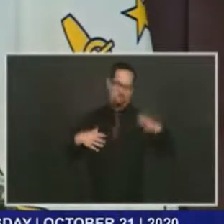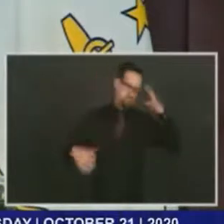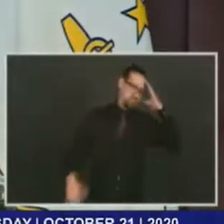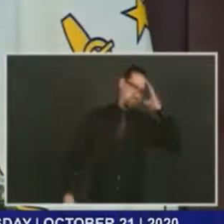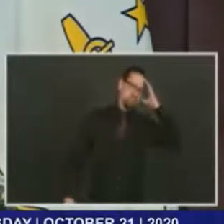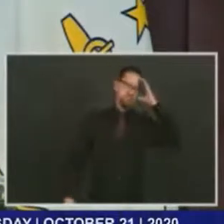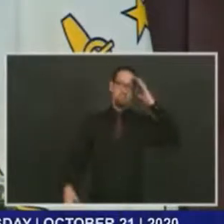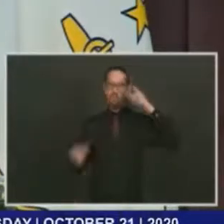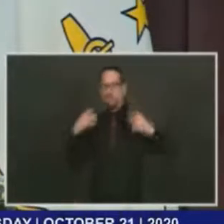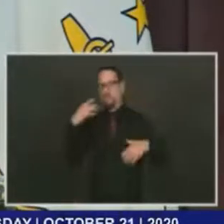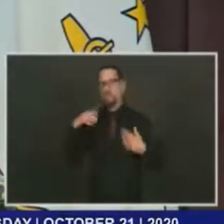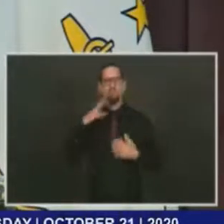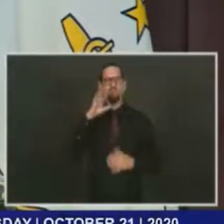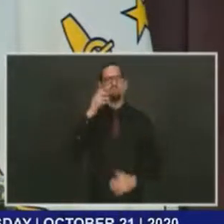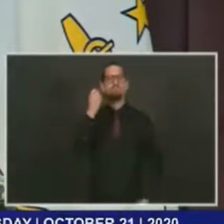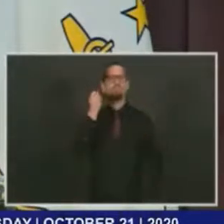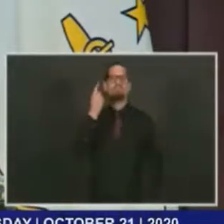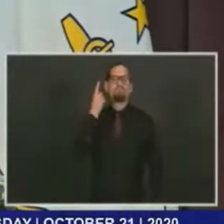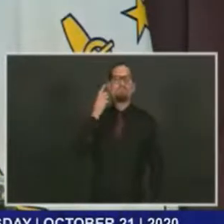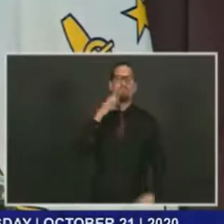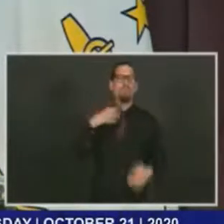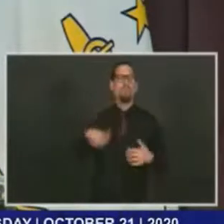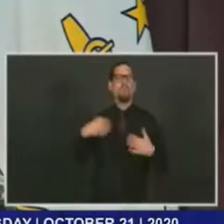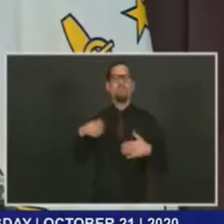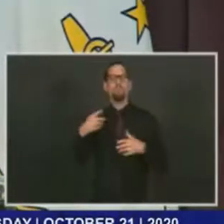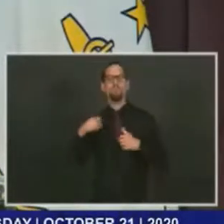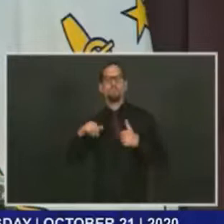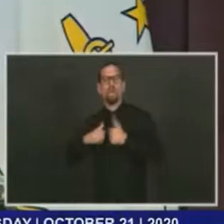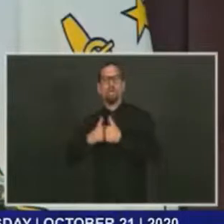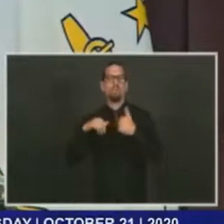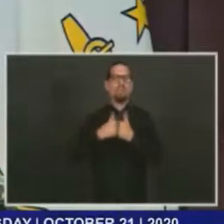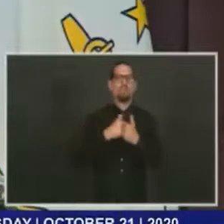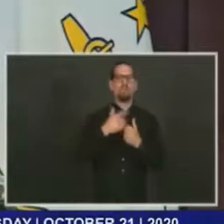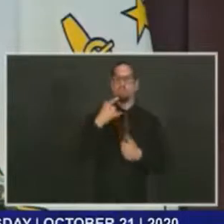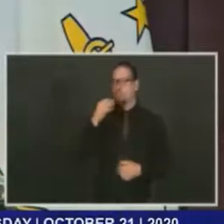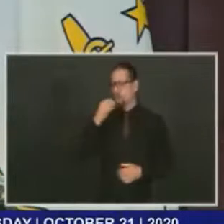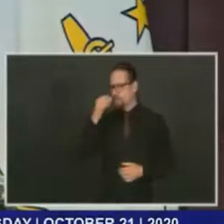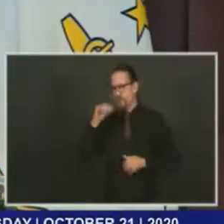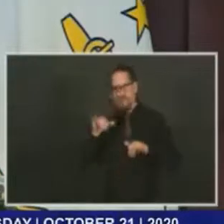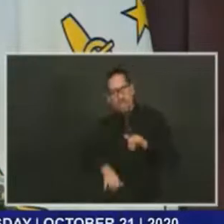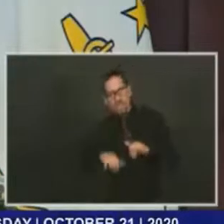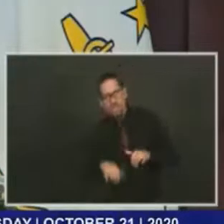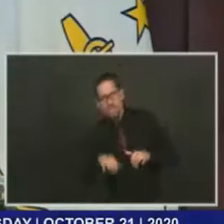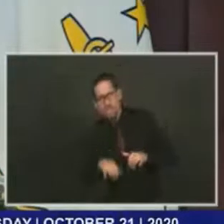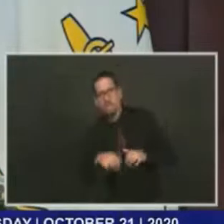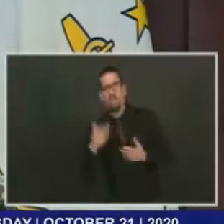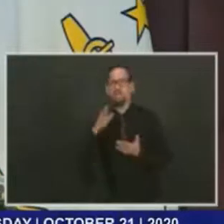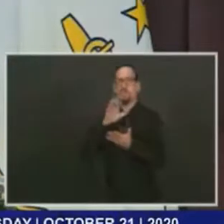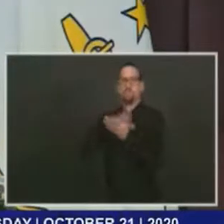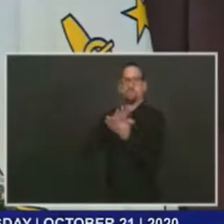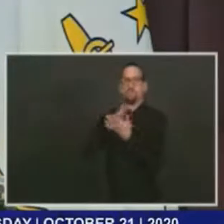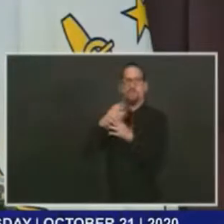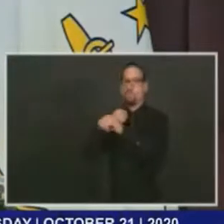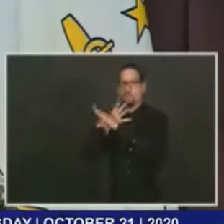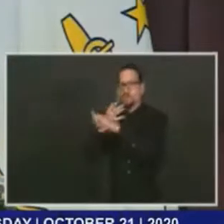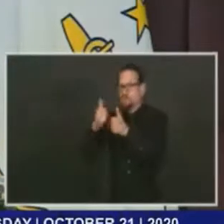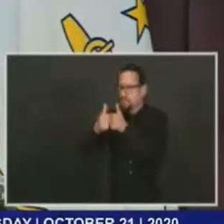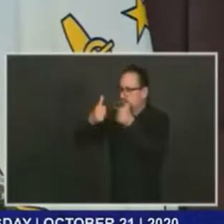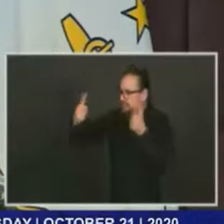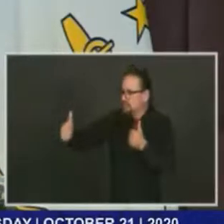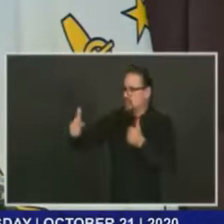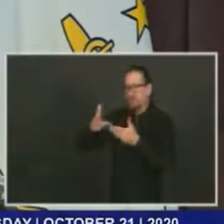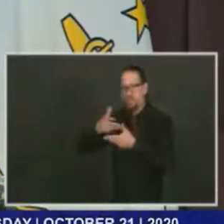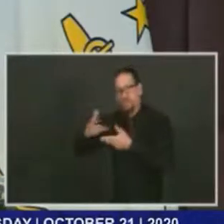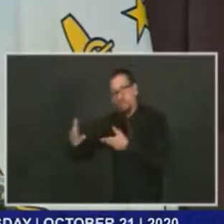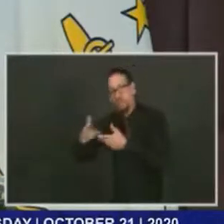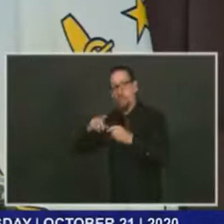by distance learning, kids alone at home, exacerbated by a job loss, exacerbated by